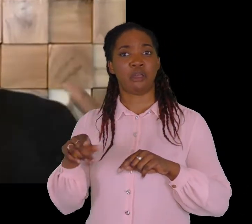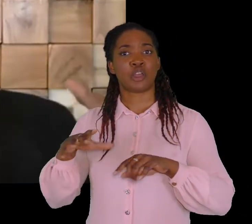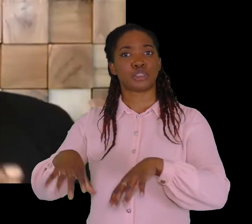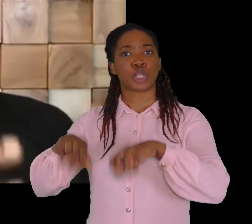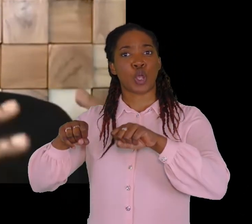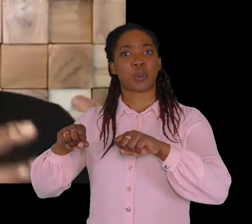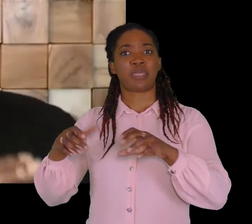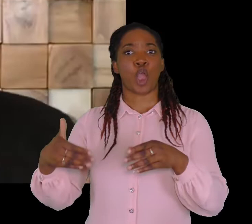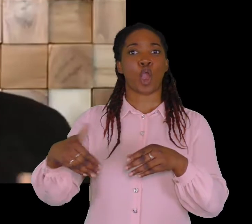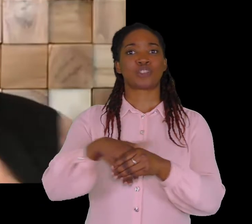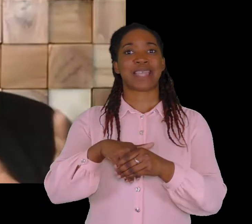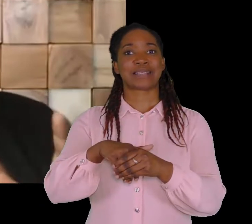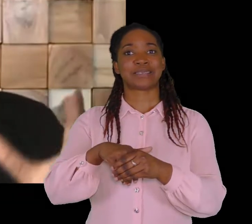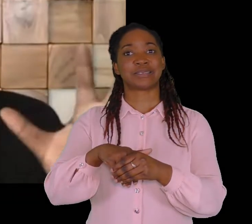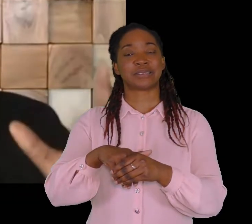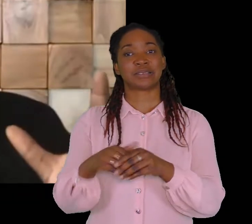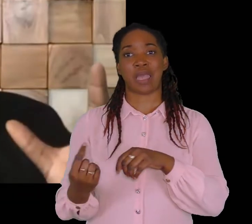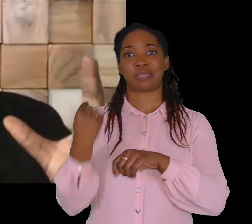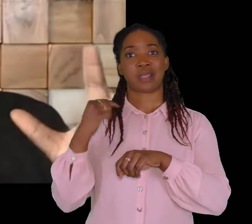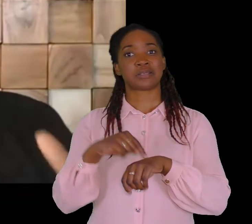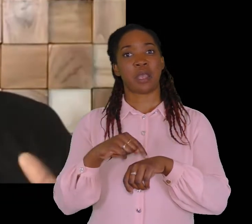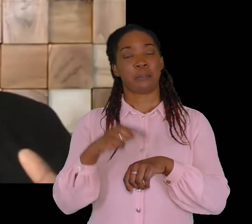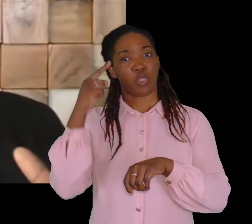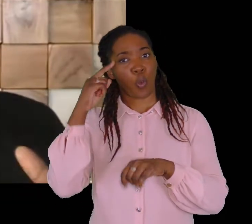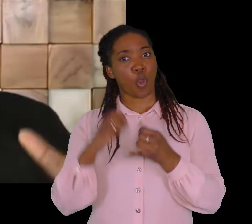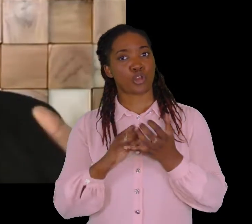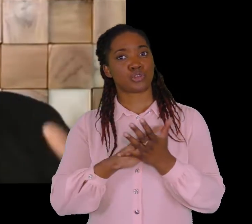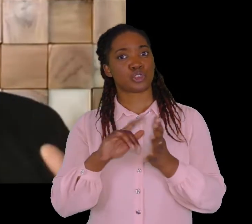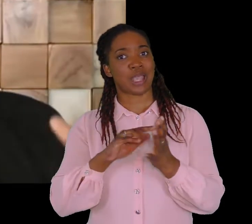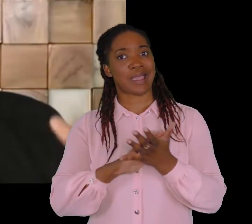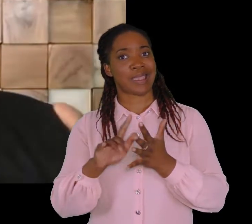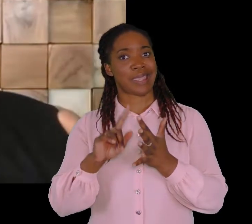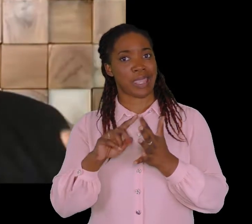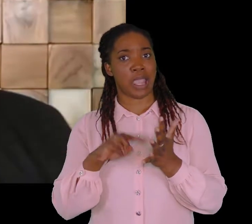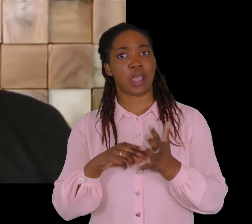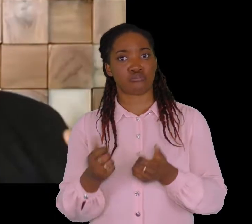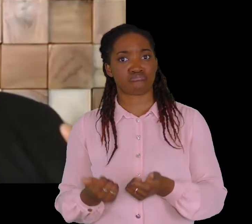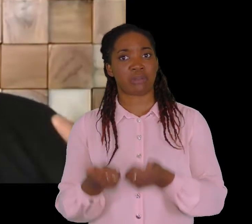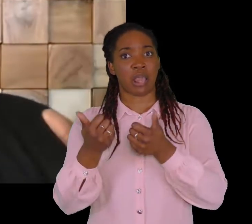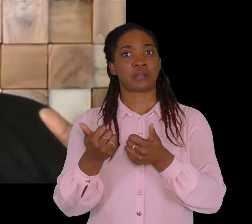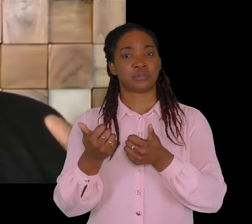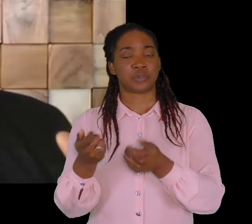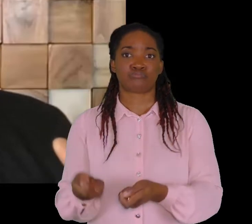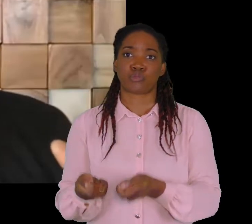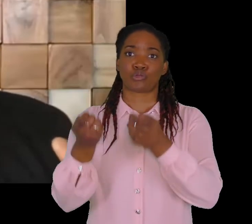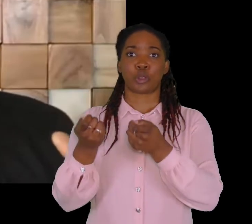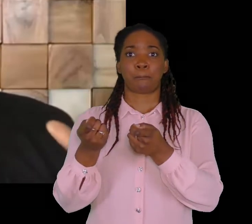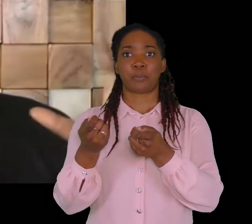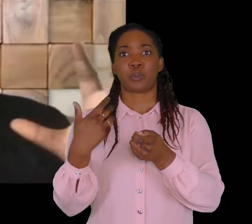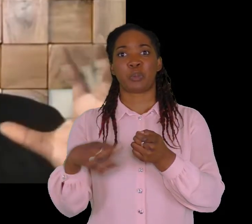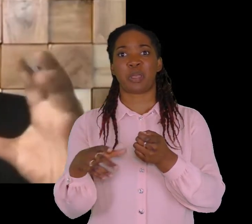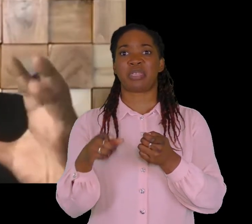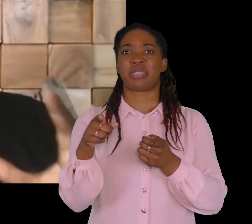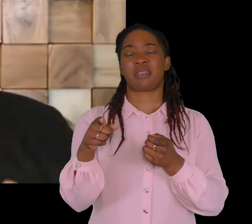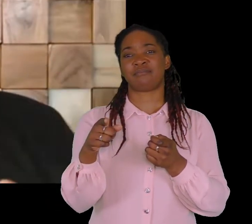thought Shaheen brilliantly brought in with that amazing Dennis Bovell soundtrack and the video,